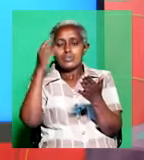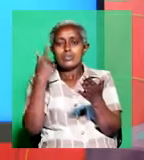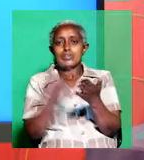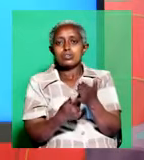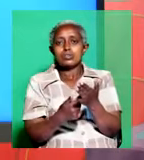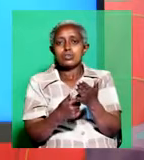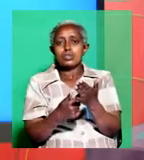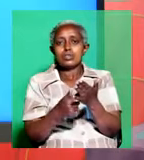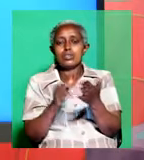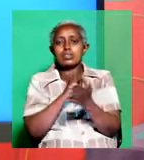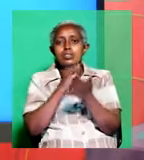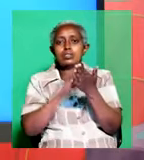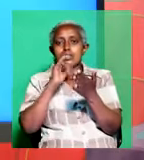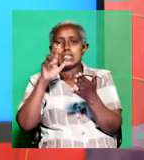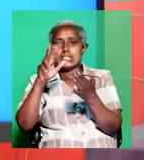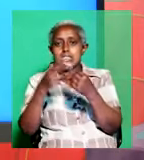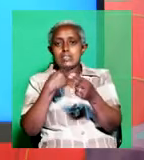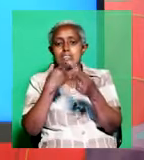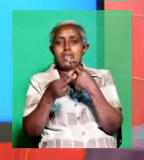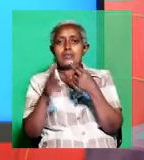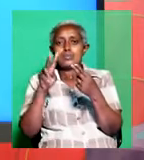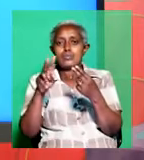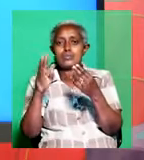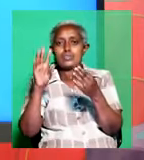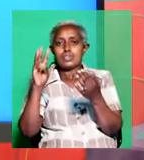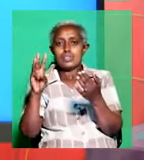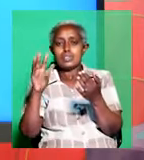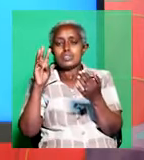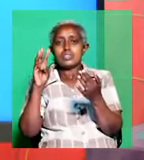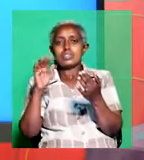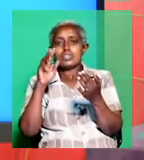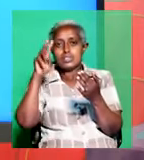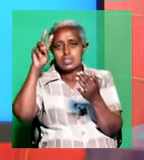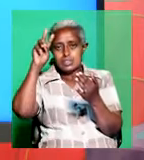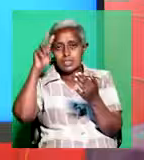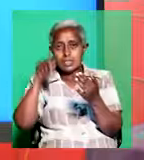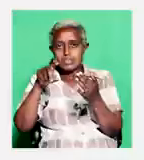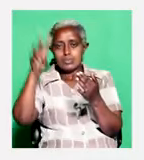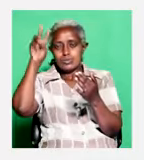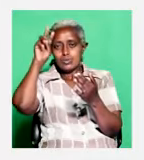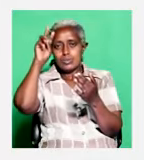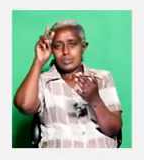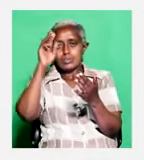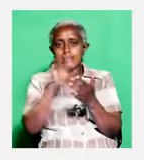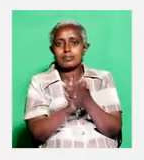this one is, it is 3 times 2, it is 6x squared.